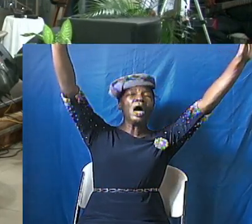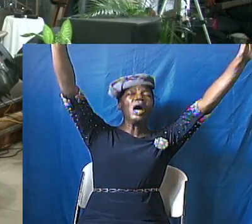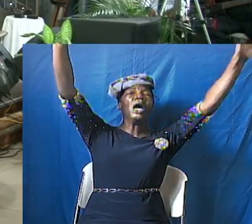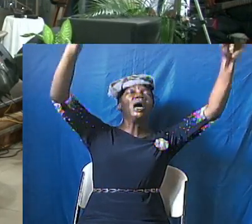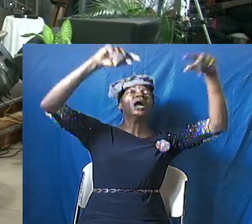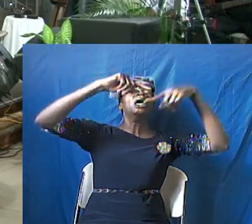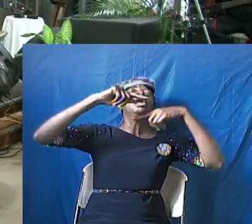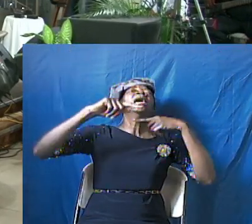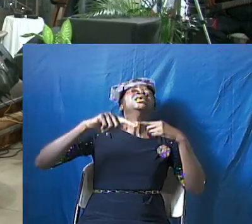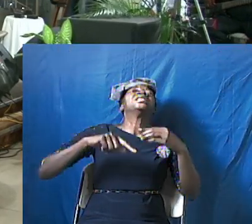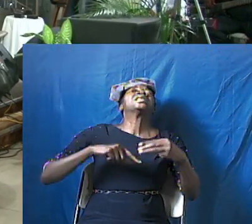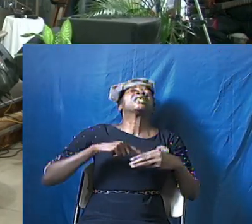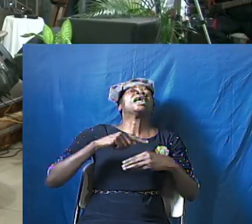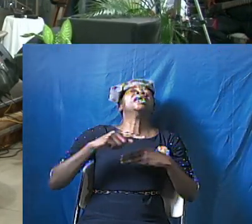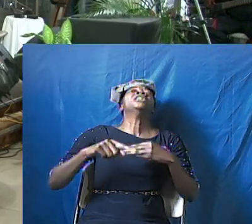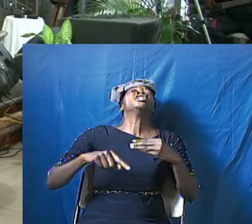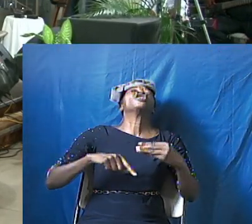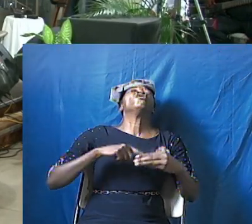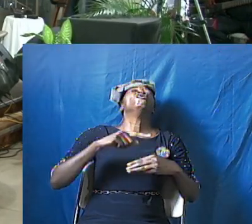something about